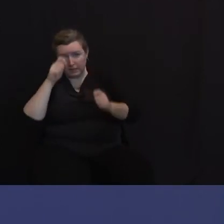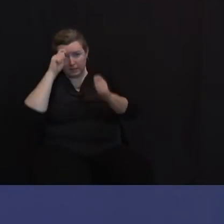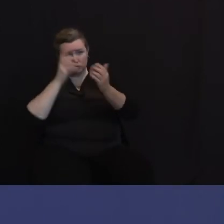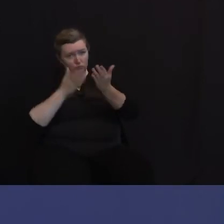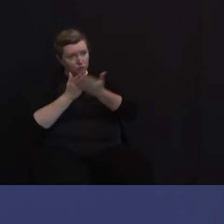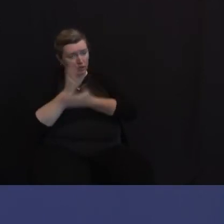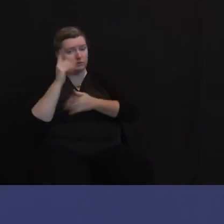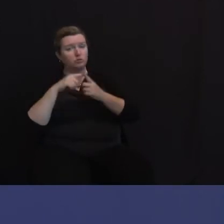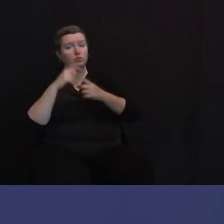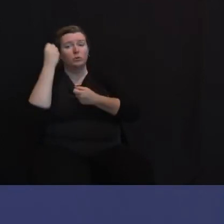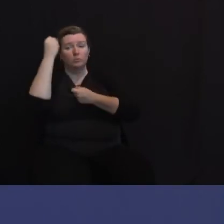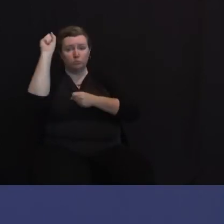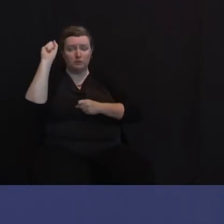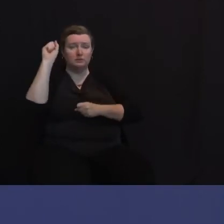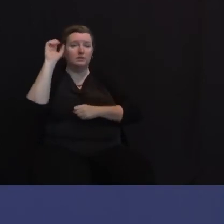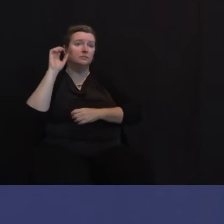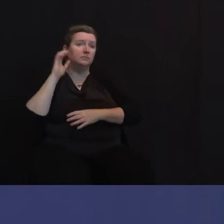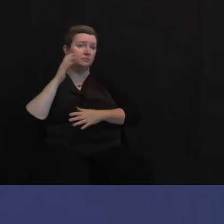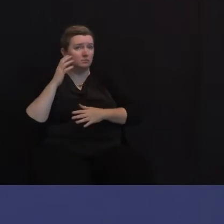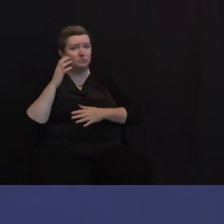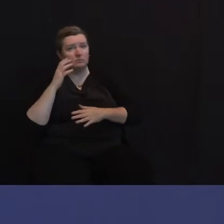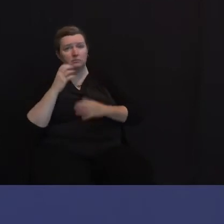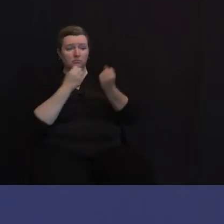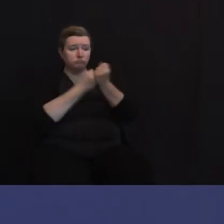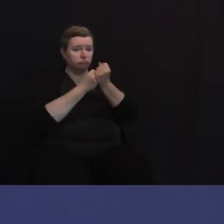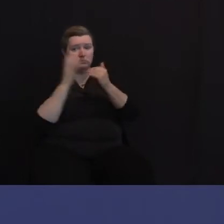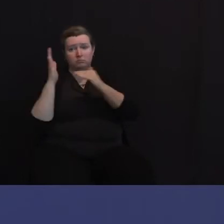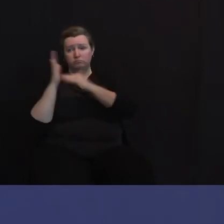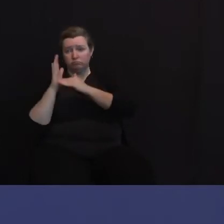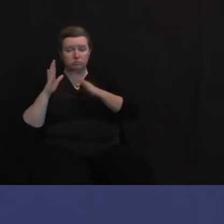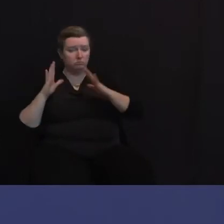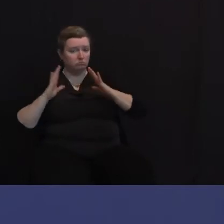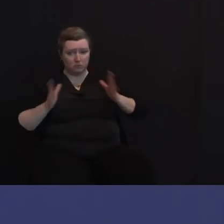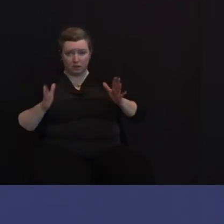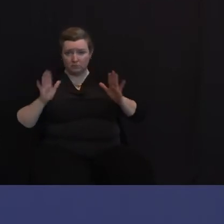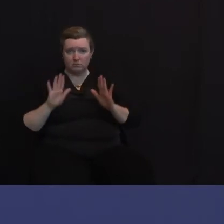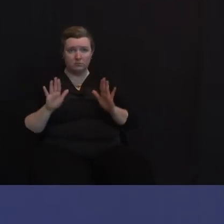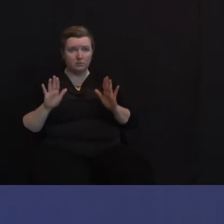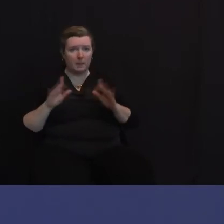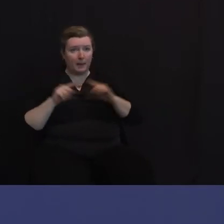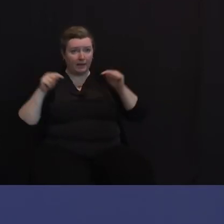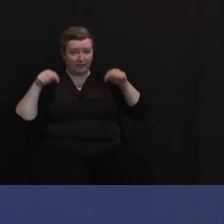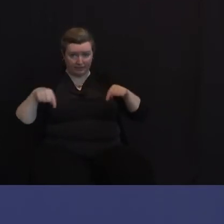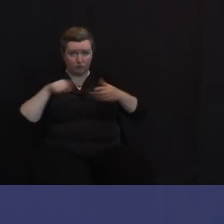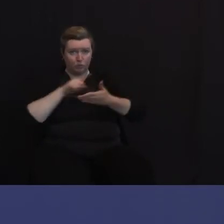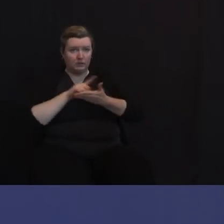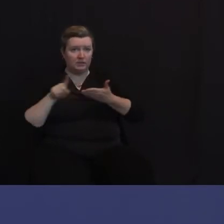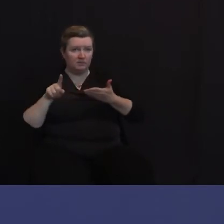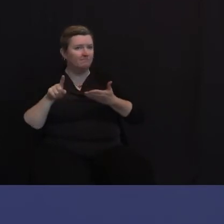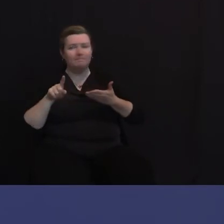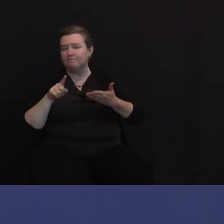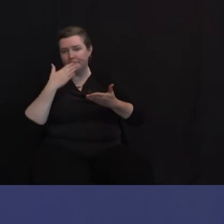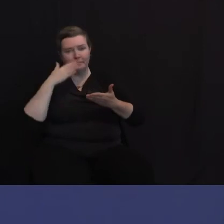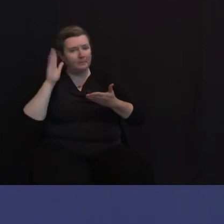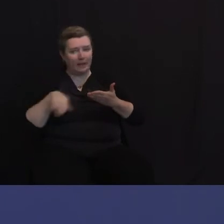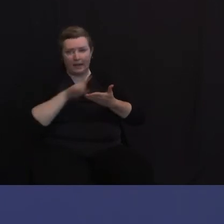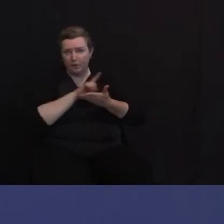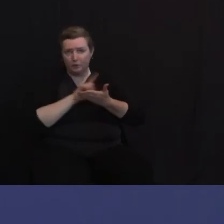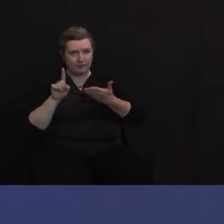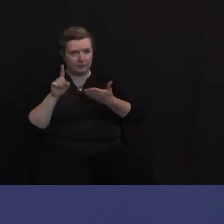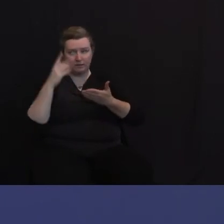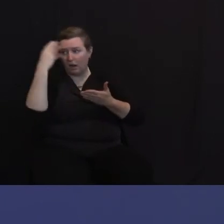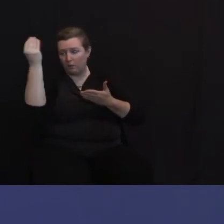on whatever side of the issue you're on, but don't do it in the next week. This is a bad week to be out there. And